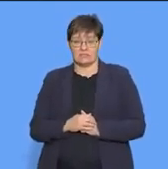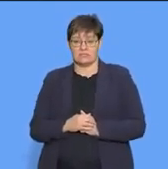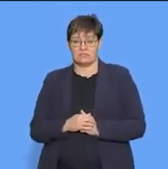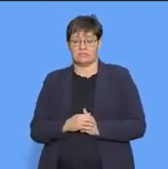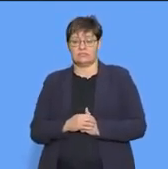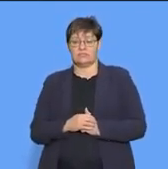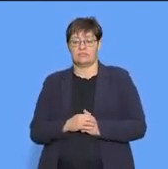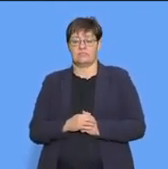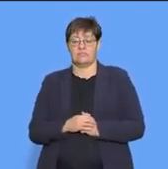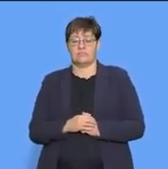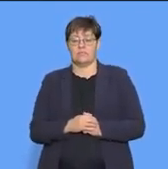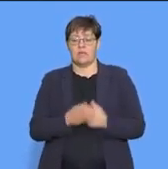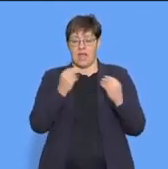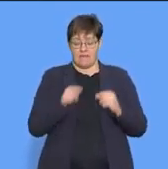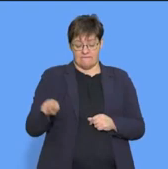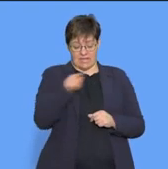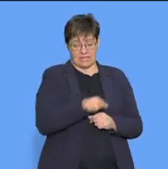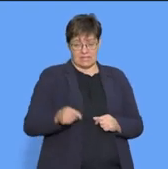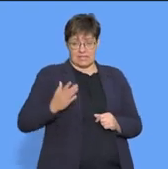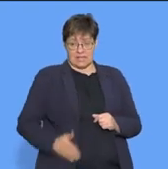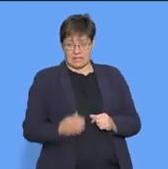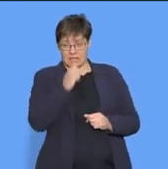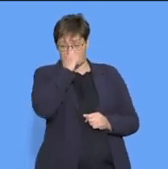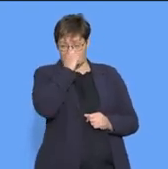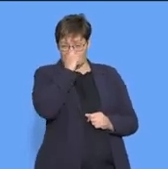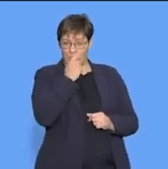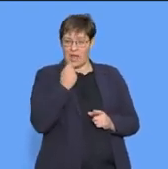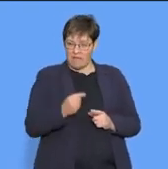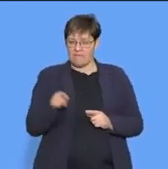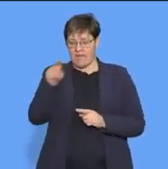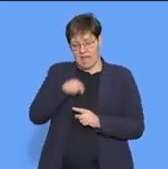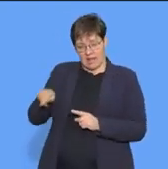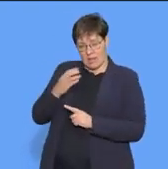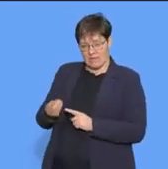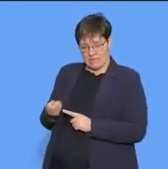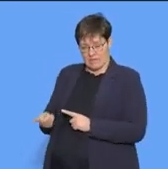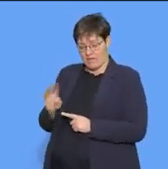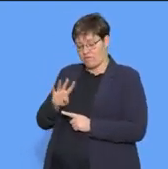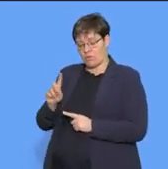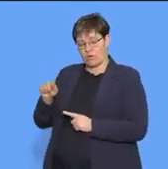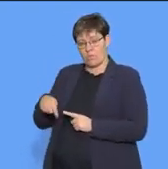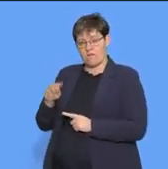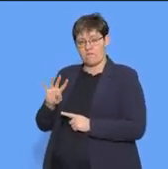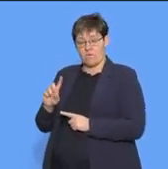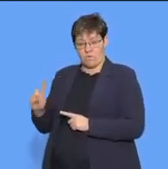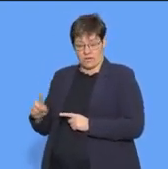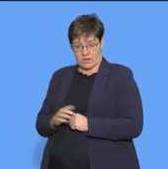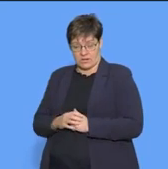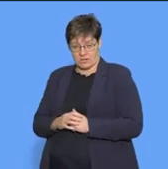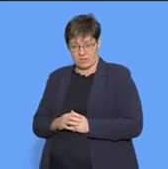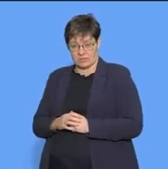the side, angle, side we're going to use. We've got that side, okay, and remember we have this angle here, and this angle